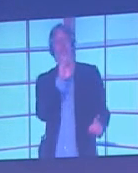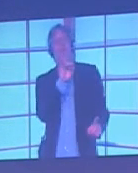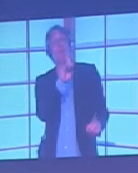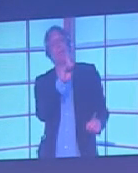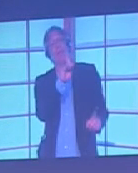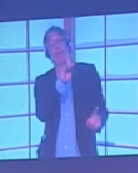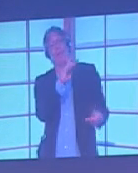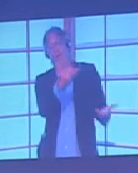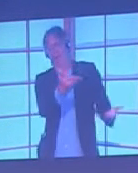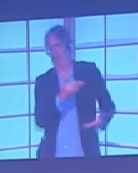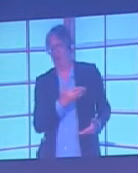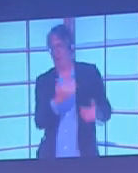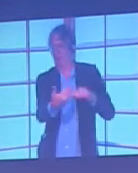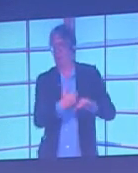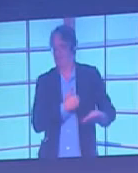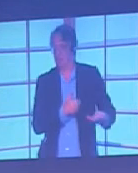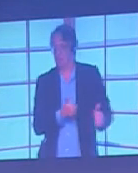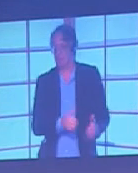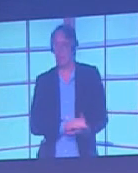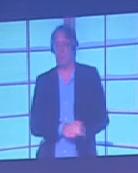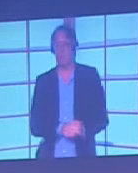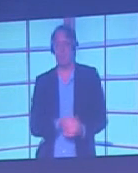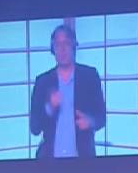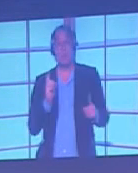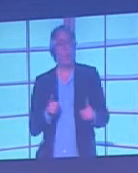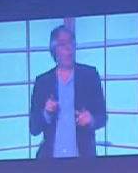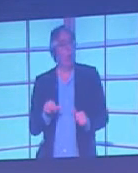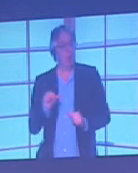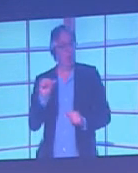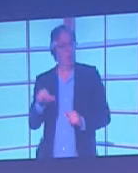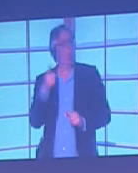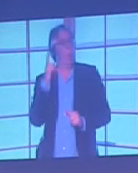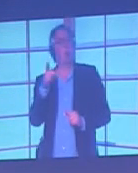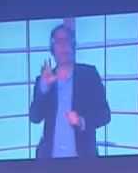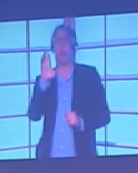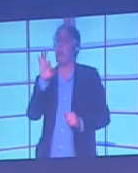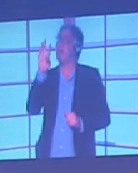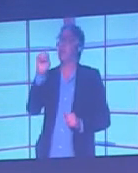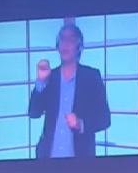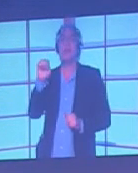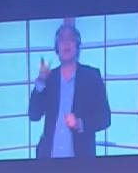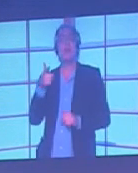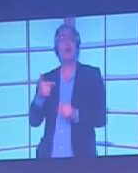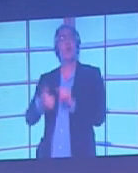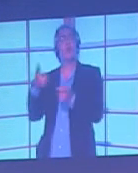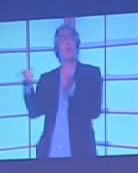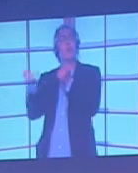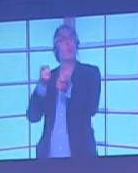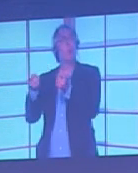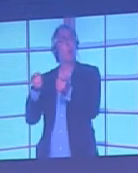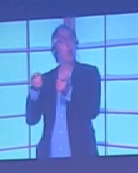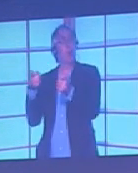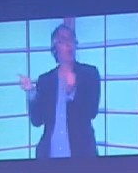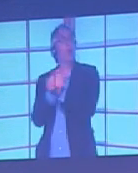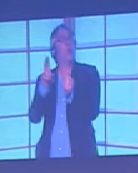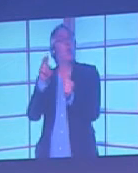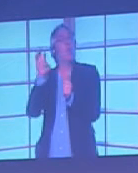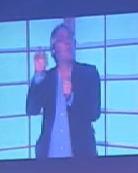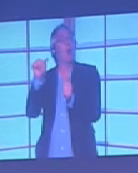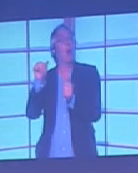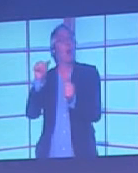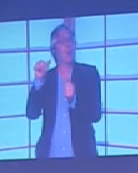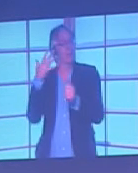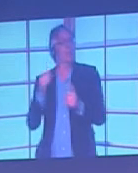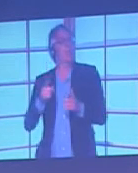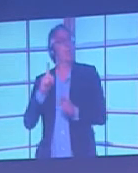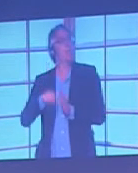to hear a presentation later, an exciting project that one of the cafe directors has done with UEFA, the Captains of Change,